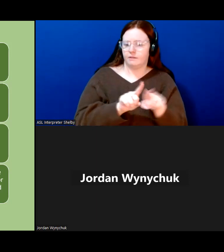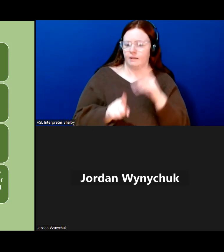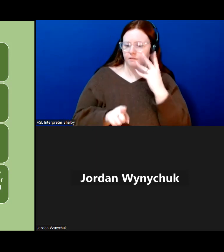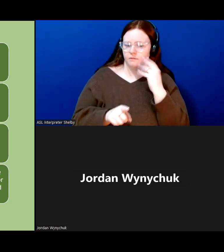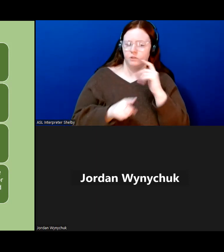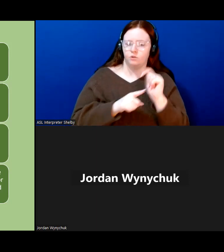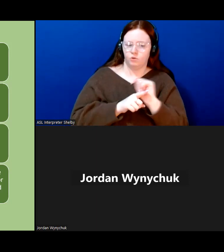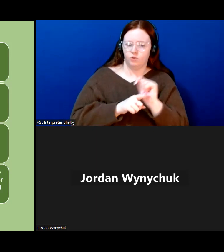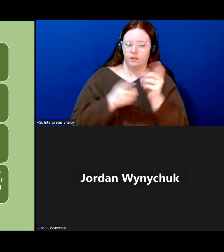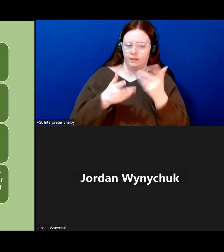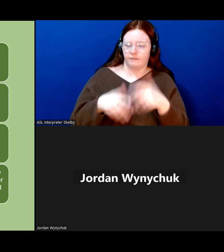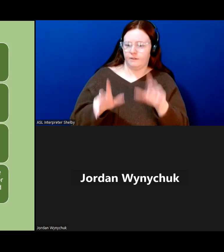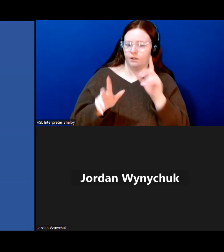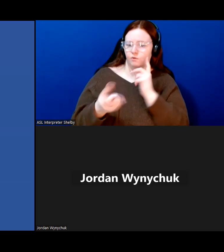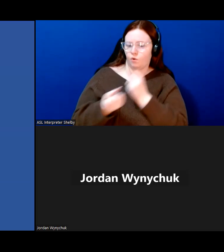others.